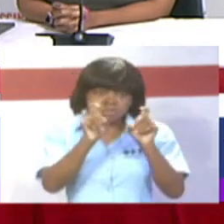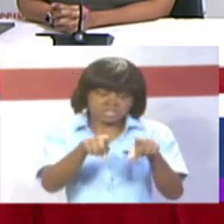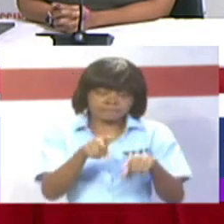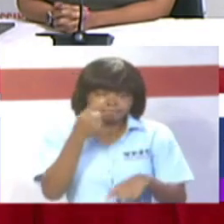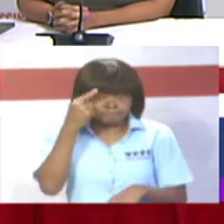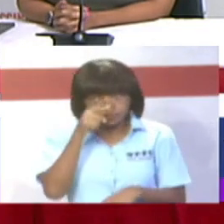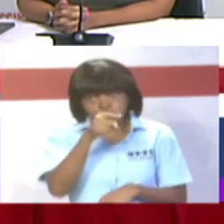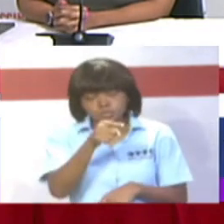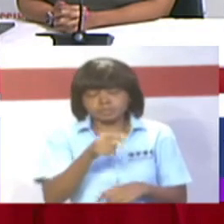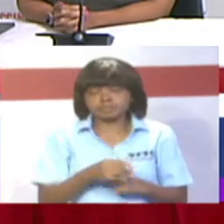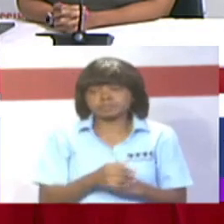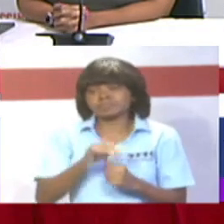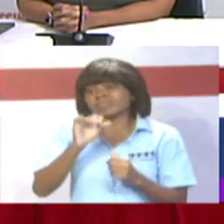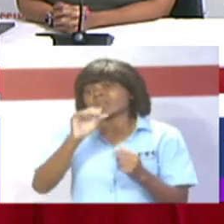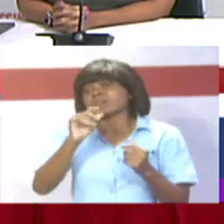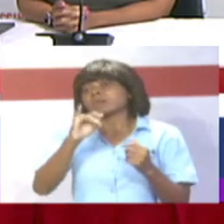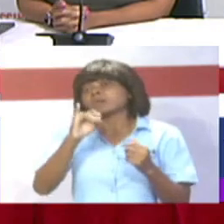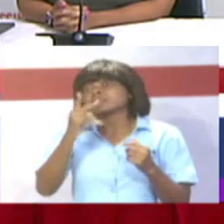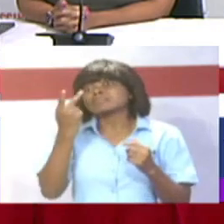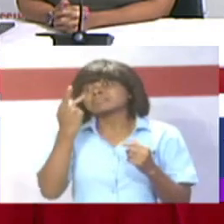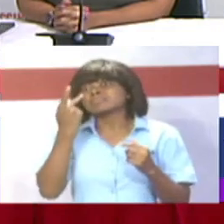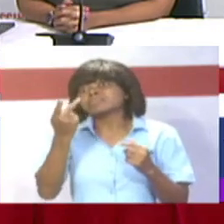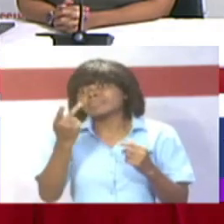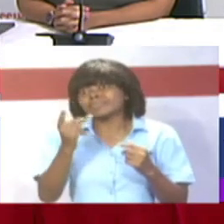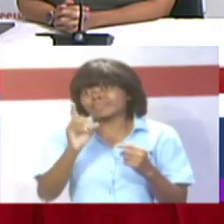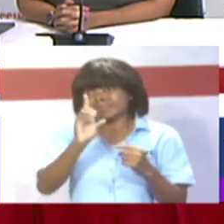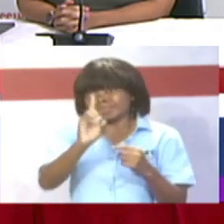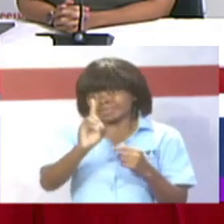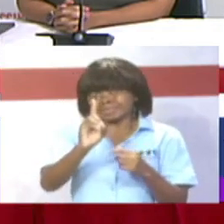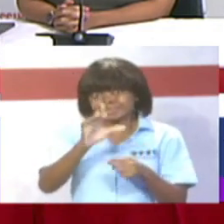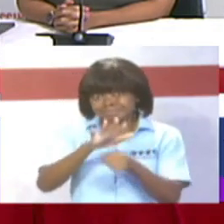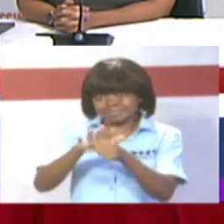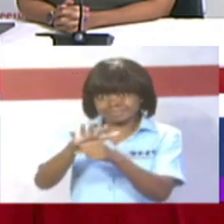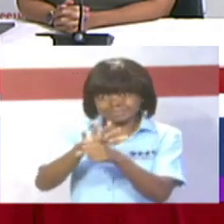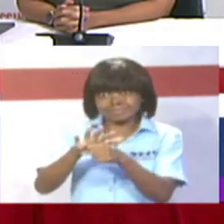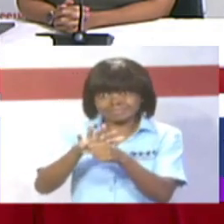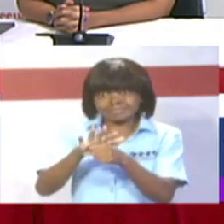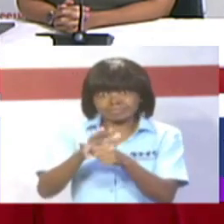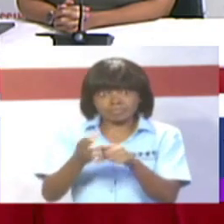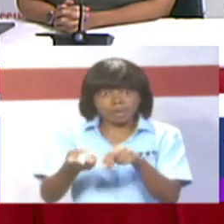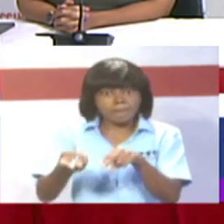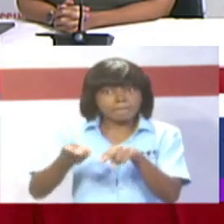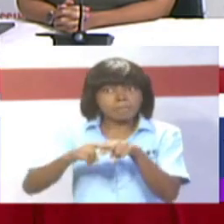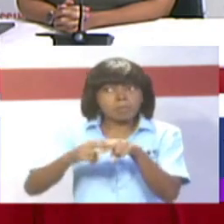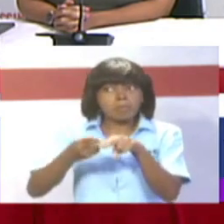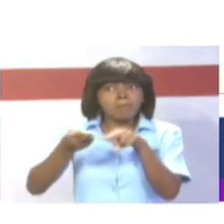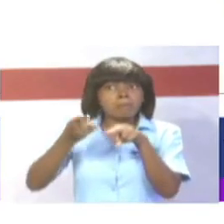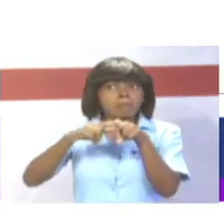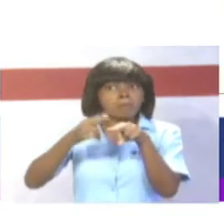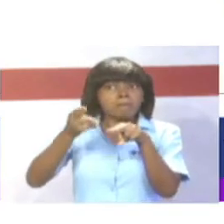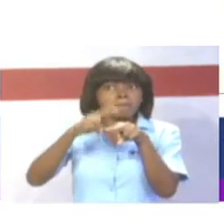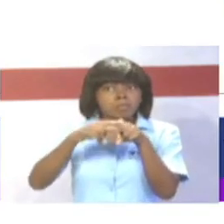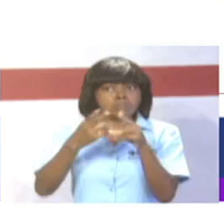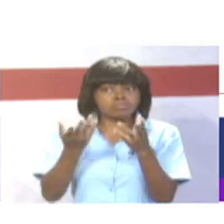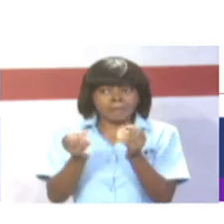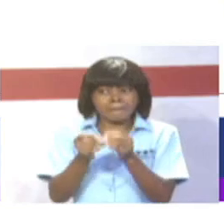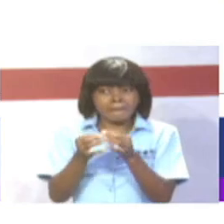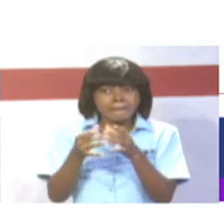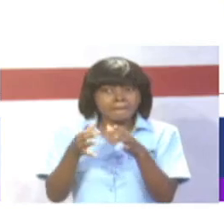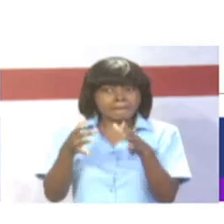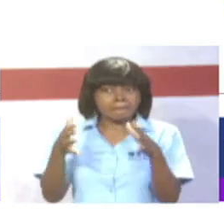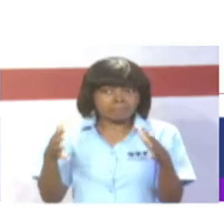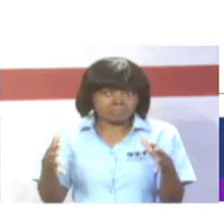Delta variant cases, right? And I was just wondering, in such a short space of time, relative to the increase in the